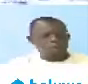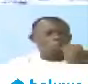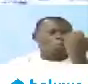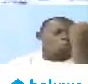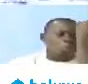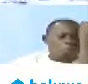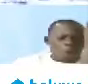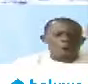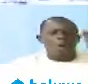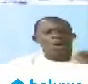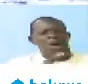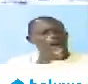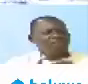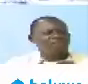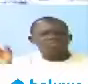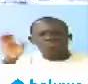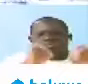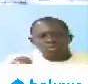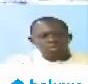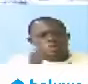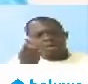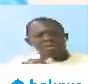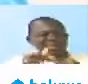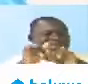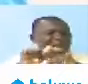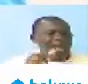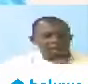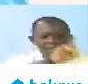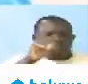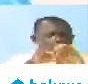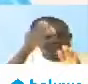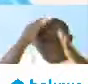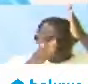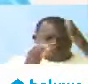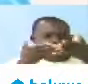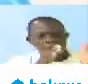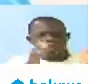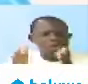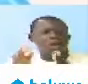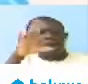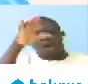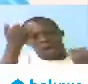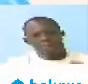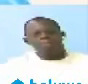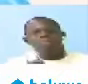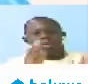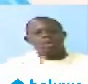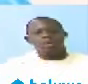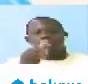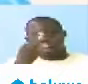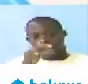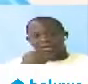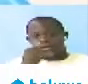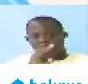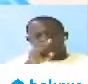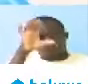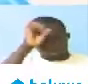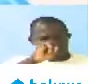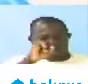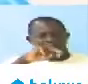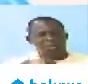had no means. We were just in the camp like that. Would your understanding of the situation